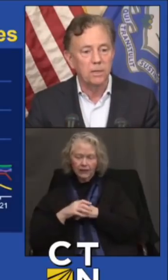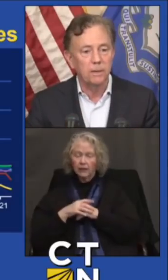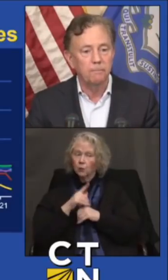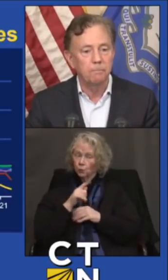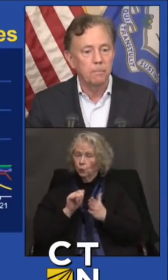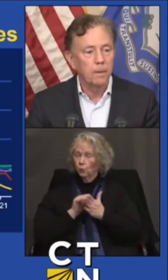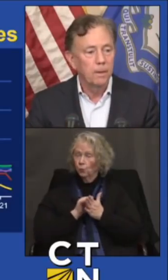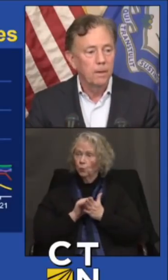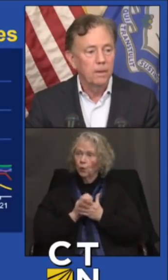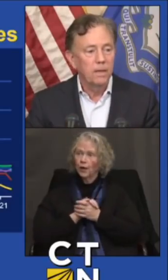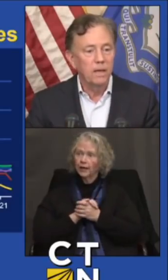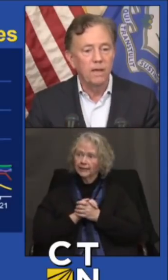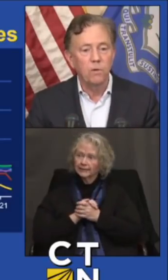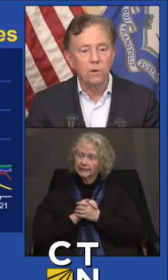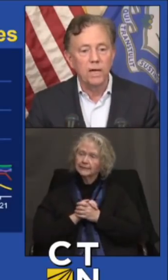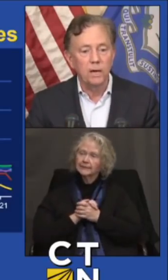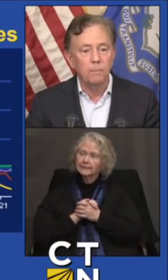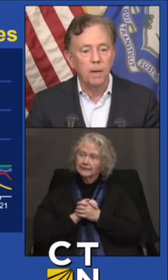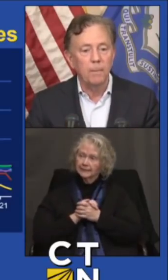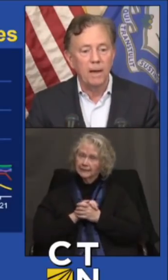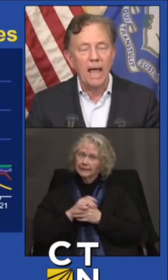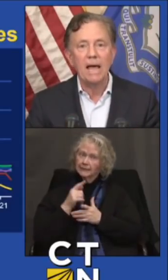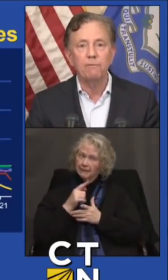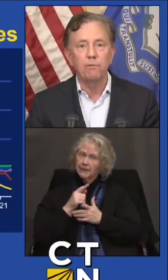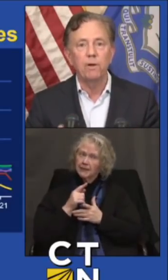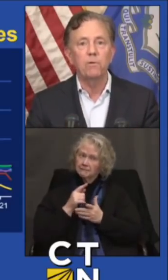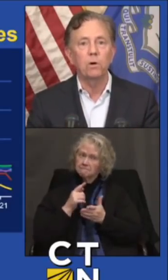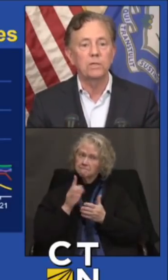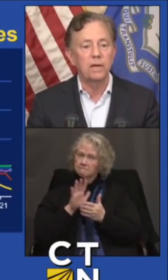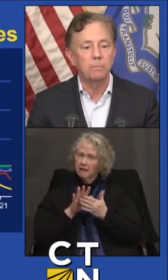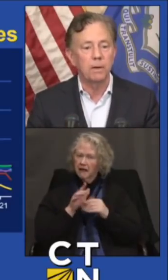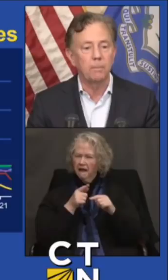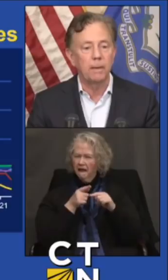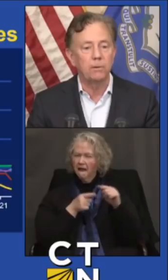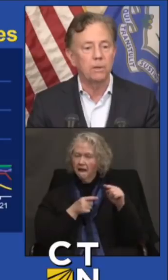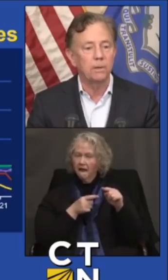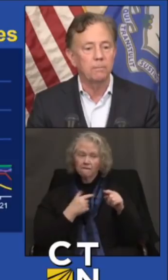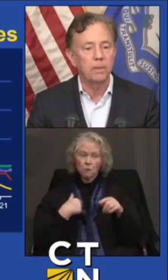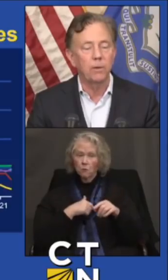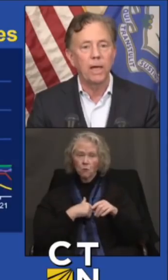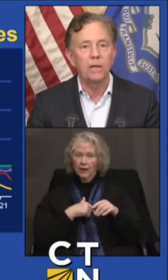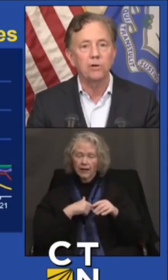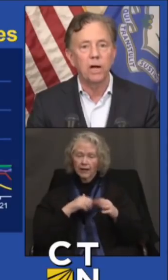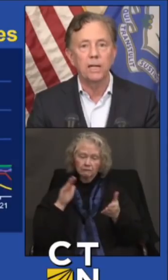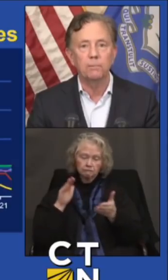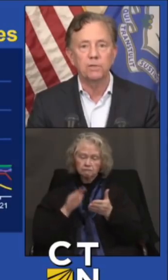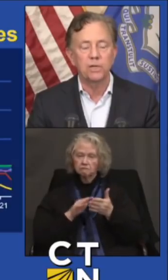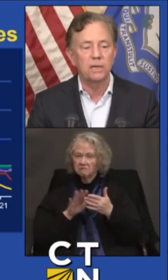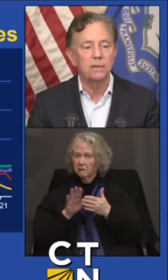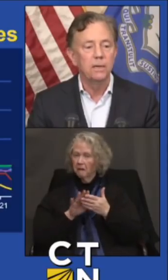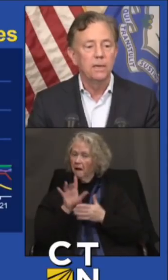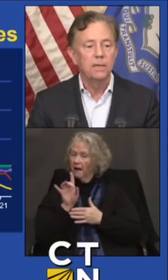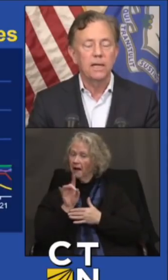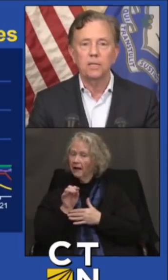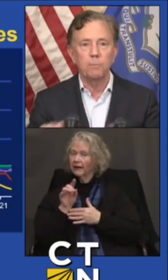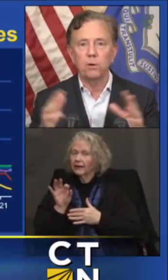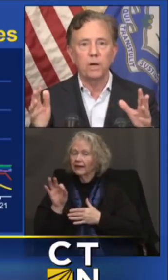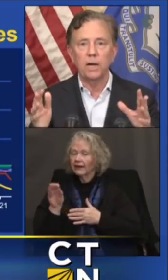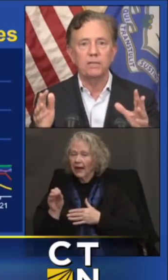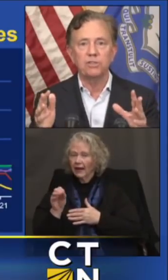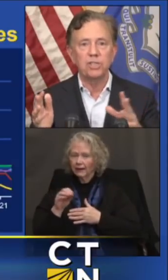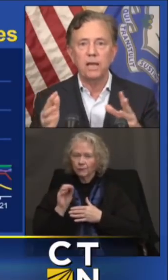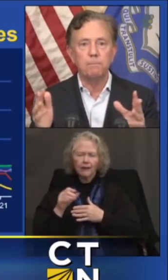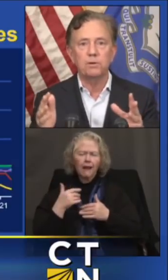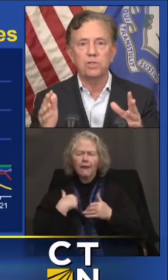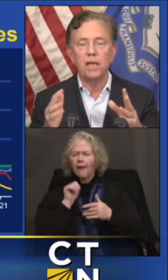has they've gone down by about half if we've gone down by about 80 or 90%. Not to pick